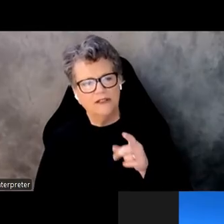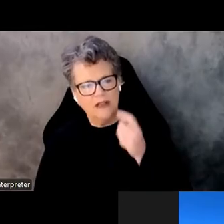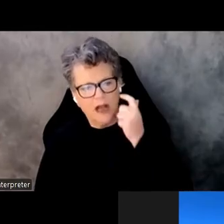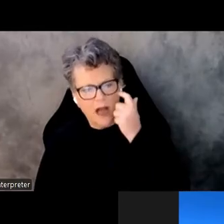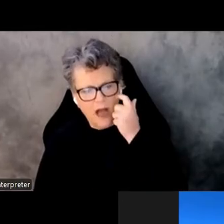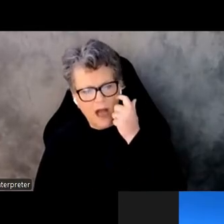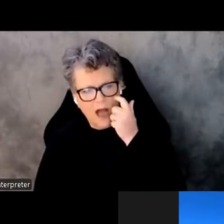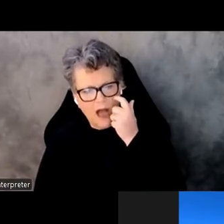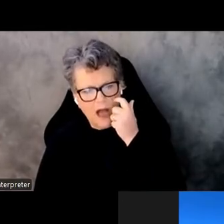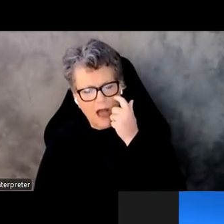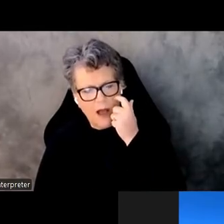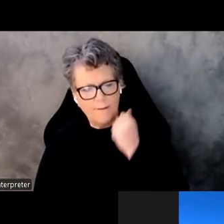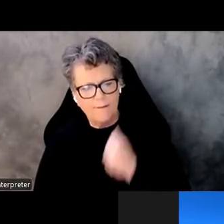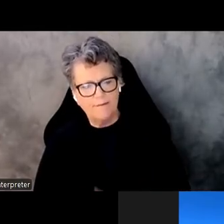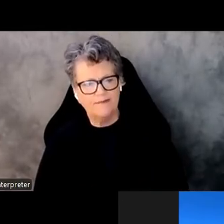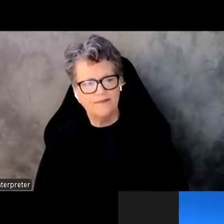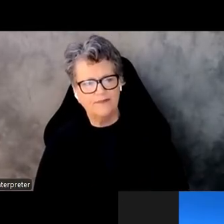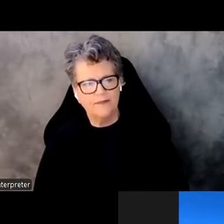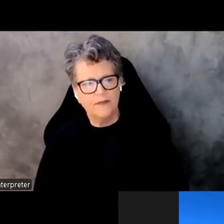I